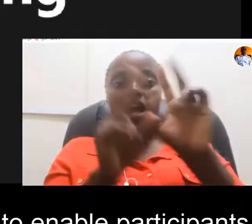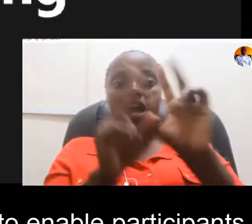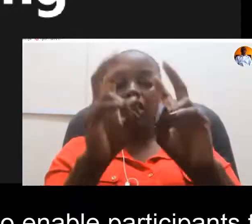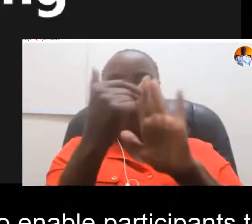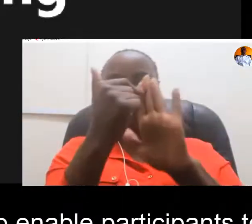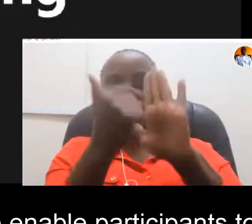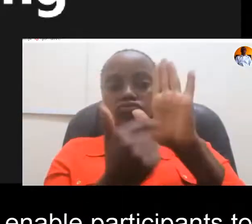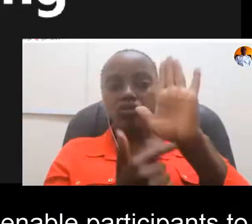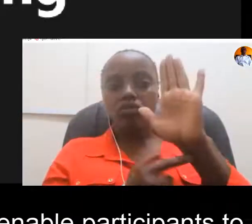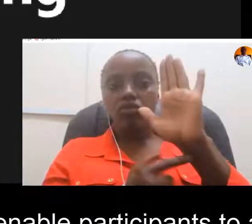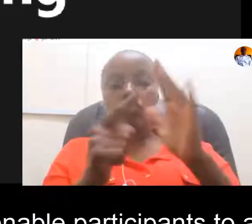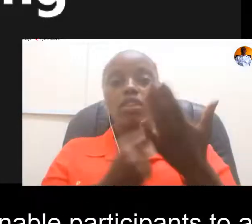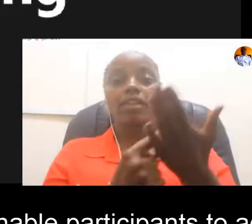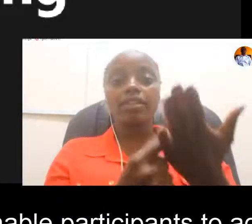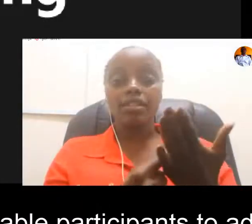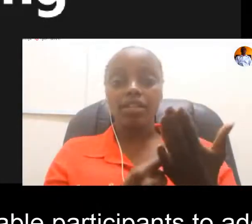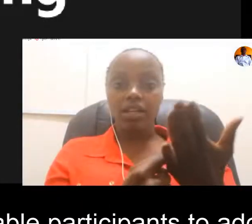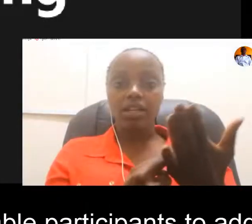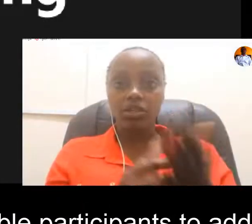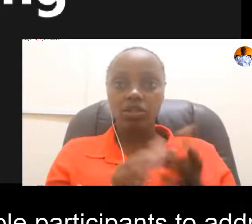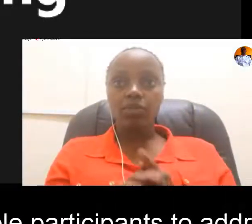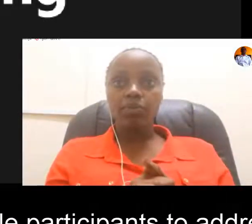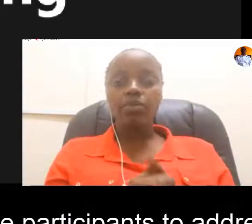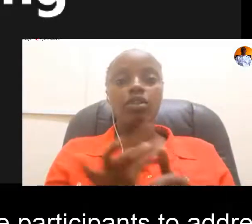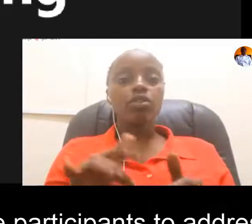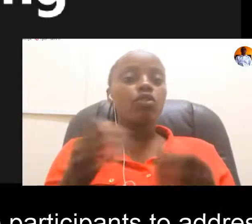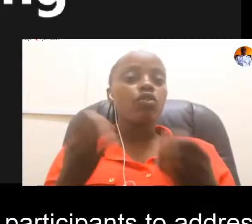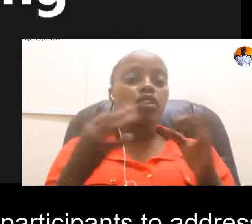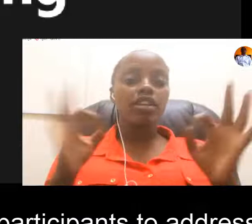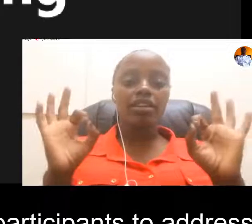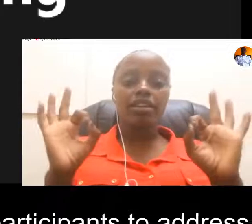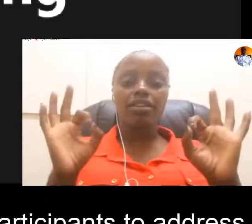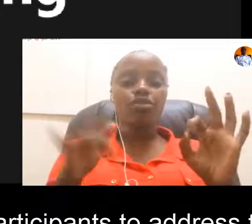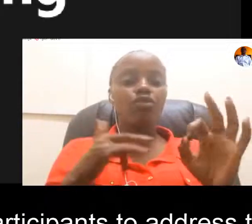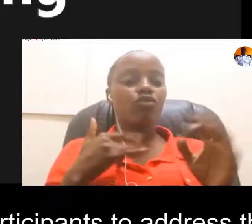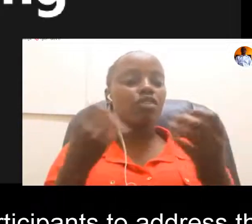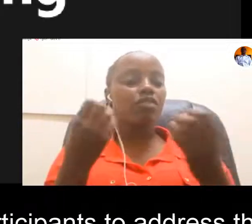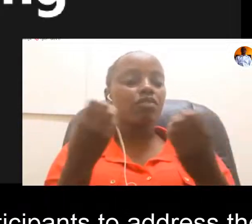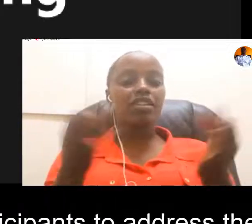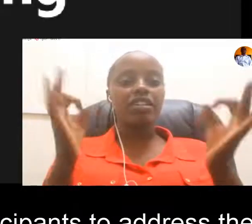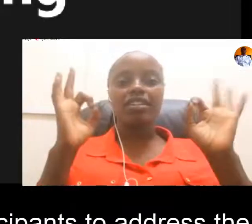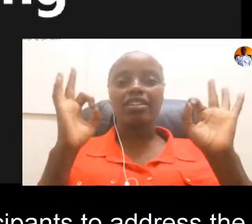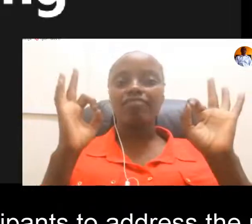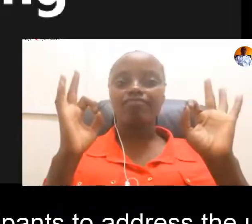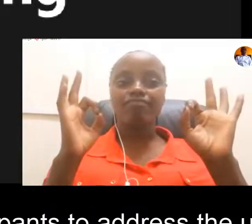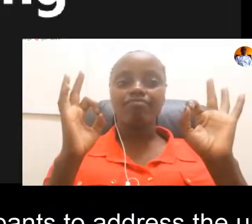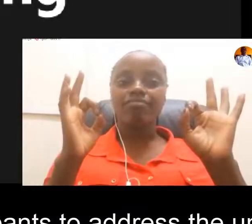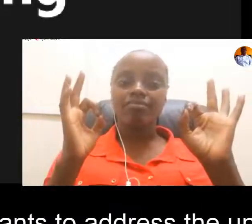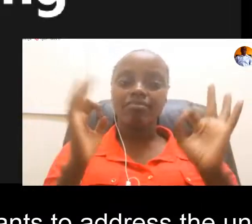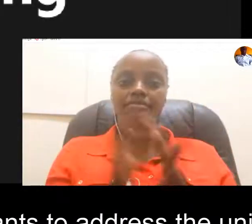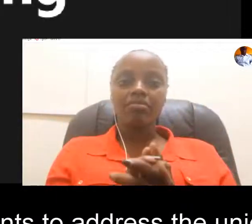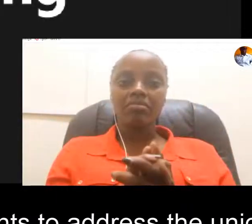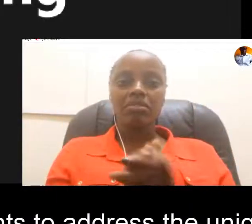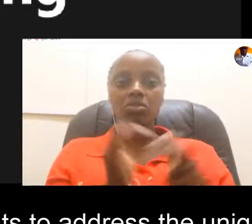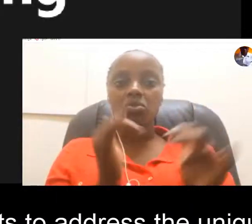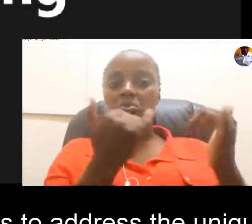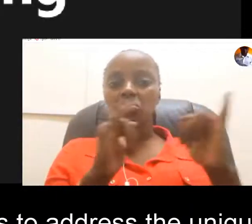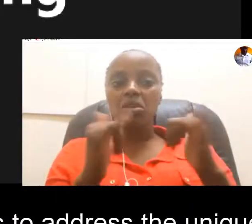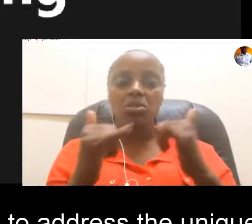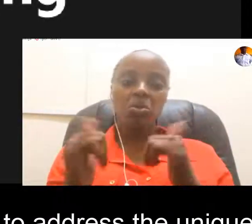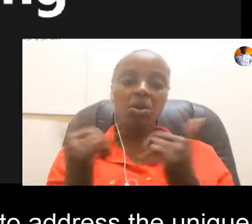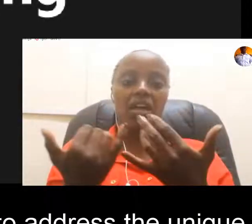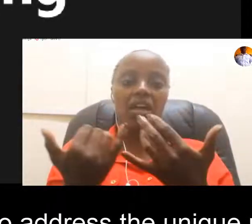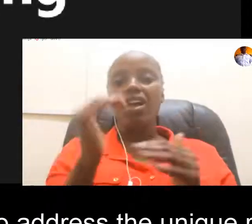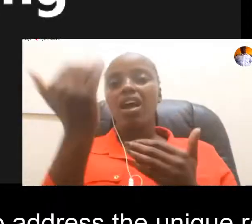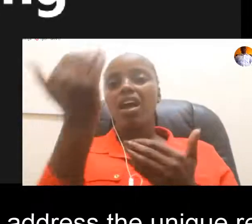of this discussion. So feel free really to ask